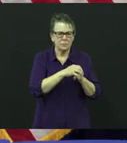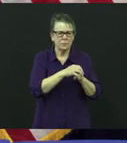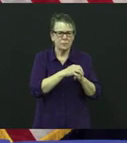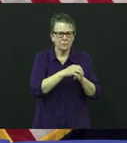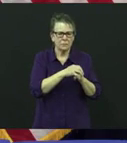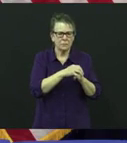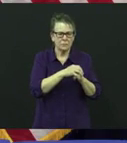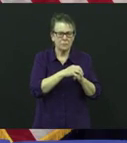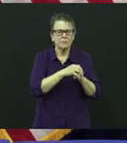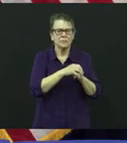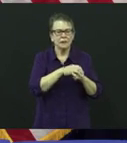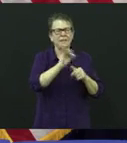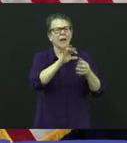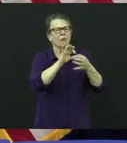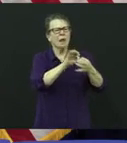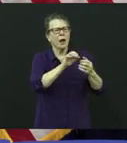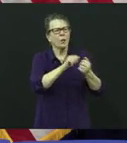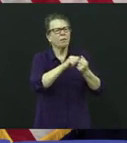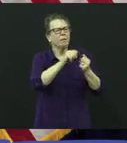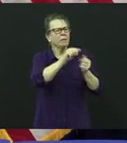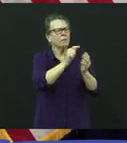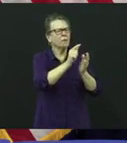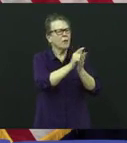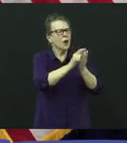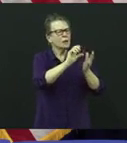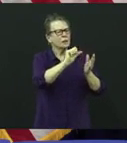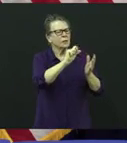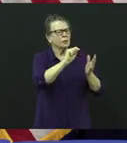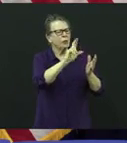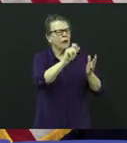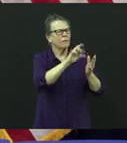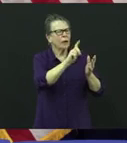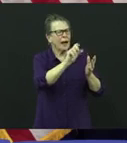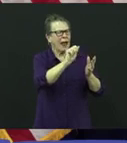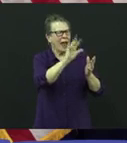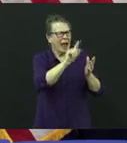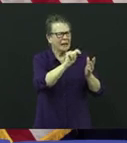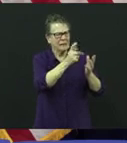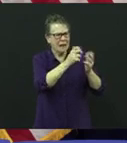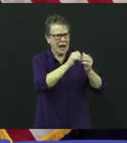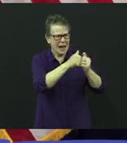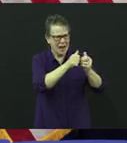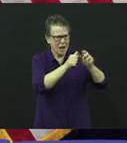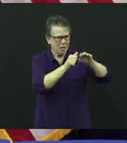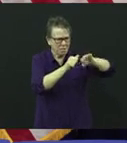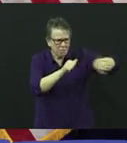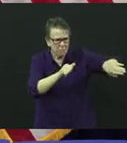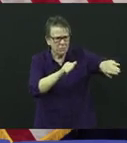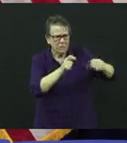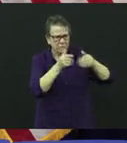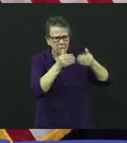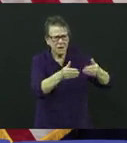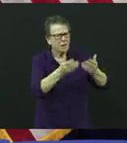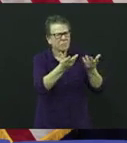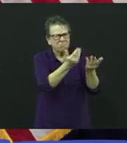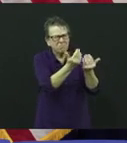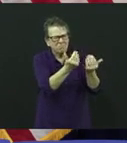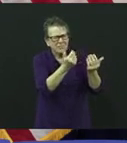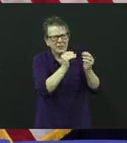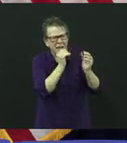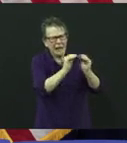on that respect, as well as our outstanding 502F designation under Title 32 as it relates to federal